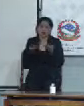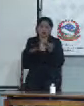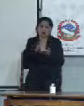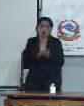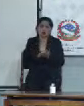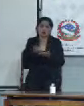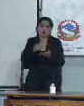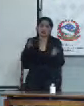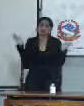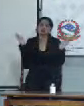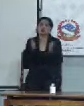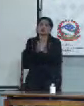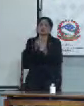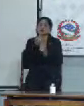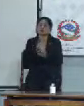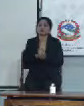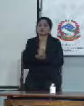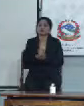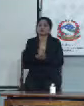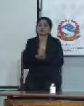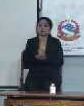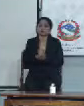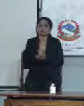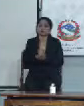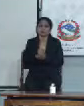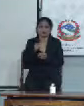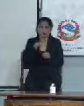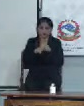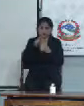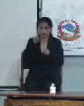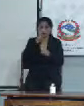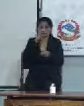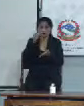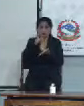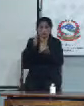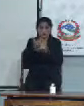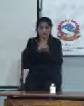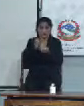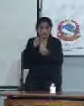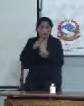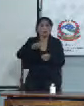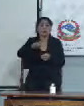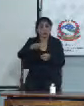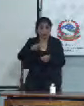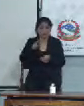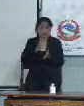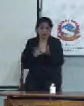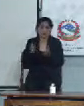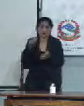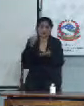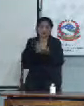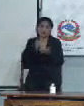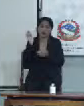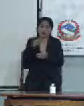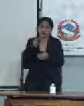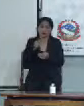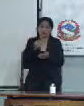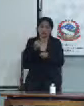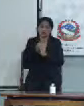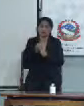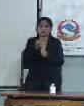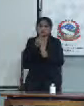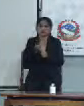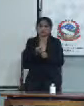after tomorrow, from the 15th June, where again I want to say that the use of textbooks and the